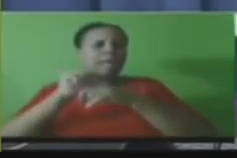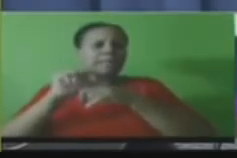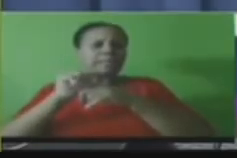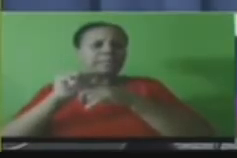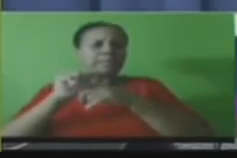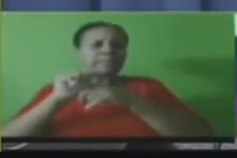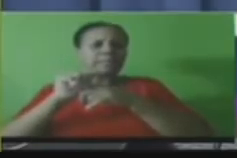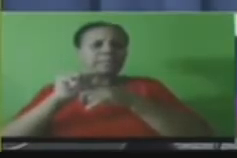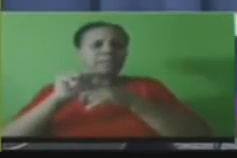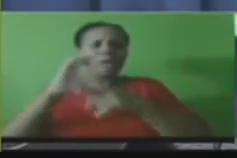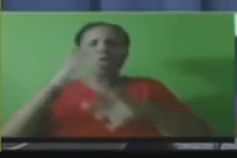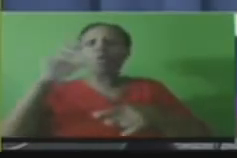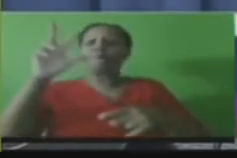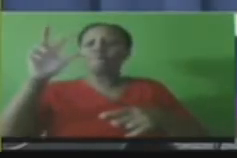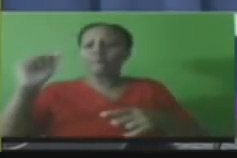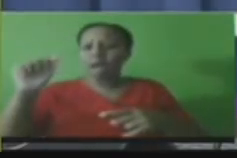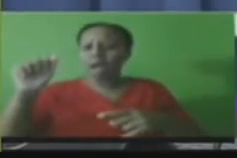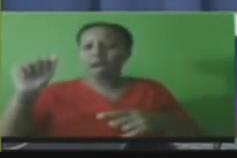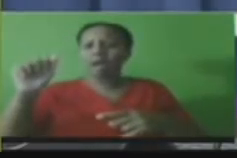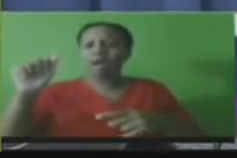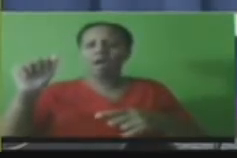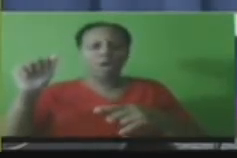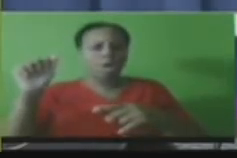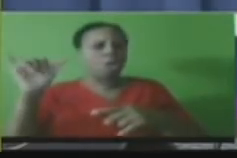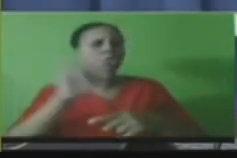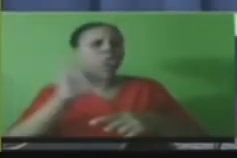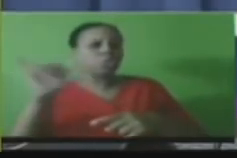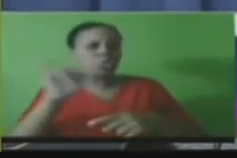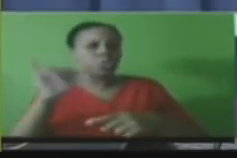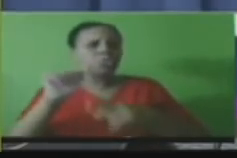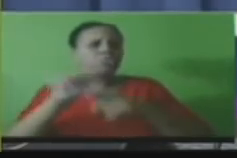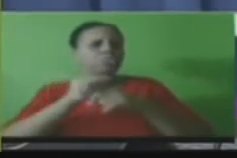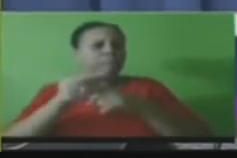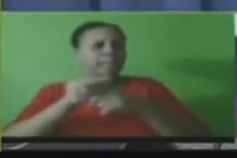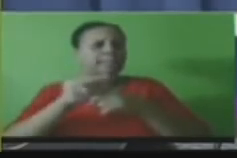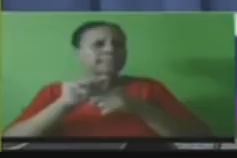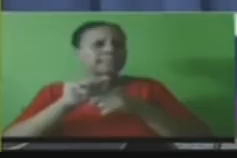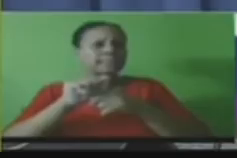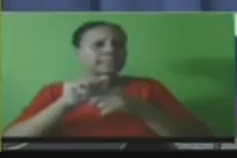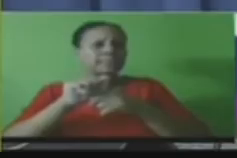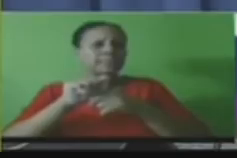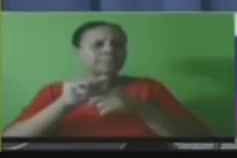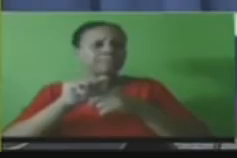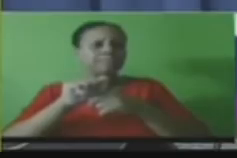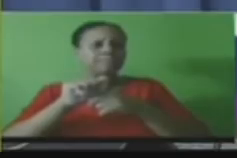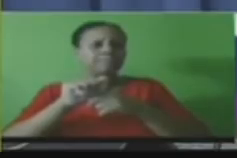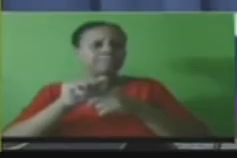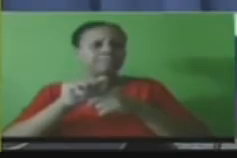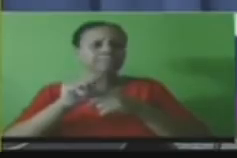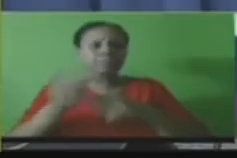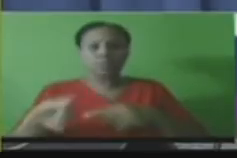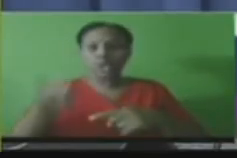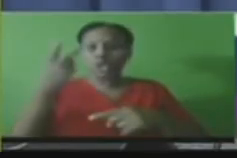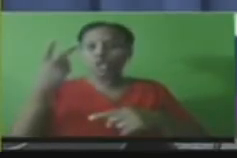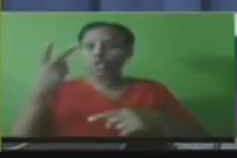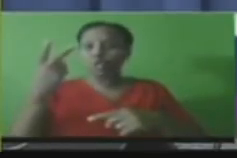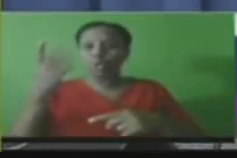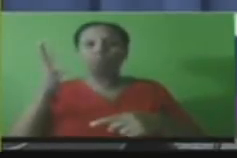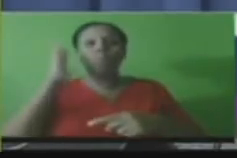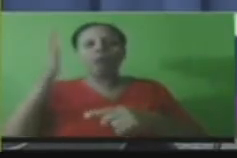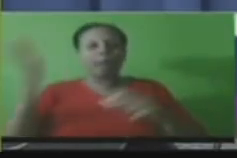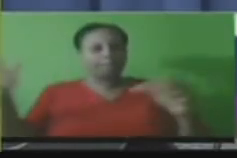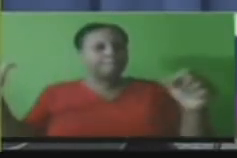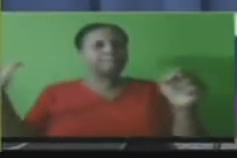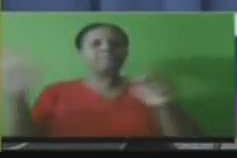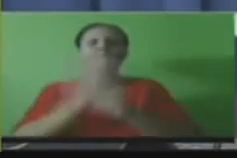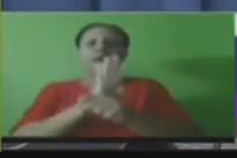these 2, Couva and Penal, that were trialed should hopefully be in full operation from Monday, doing an